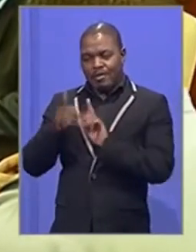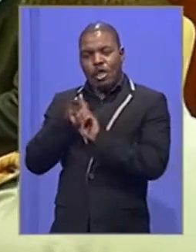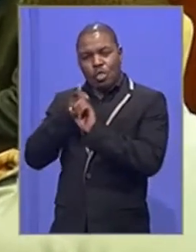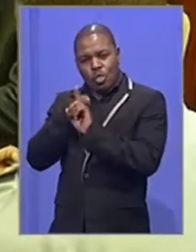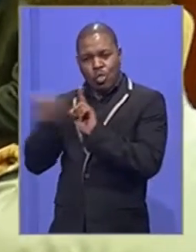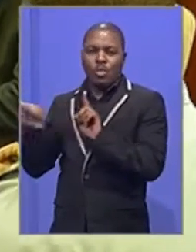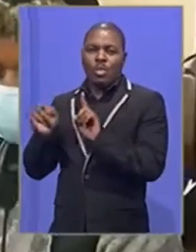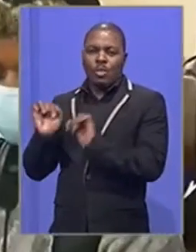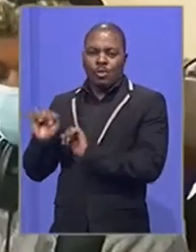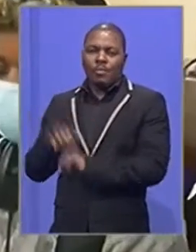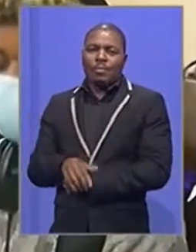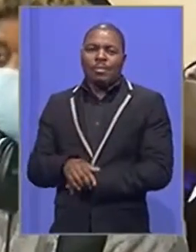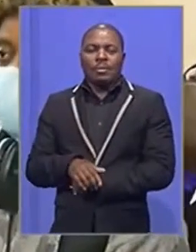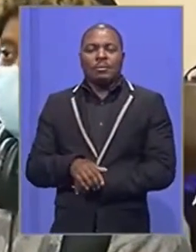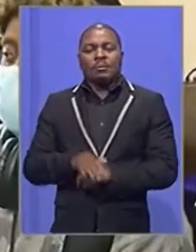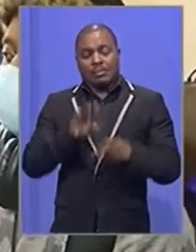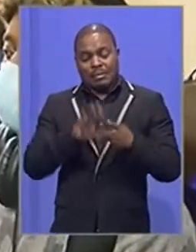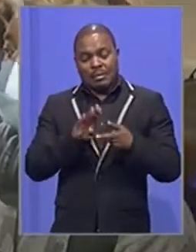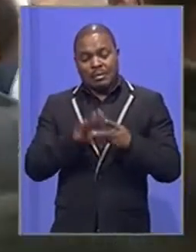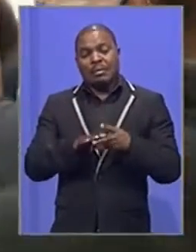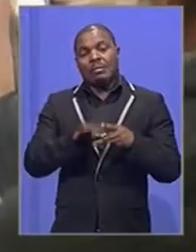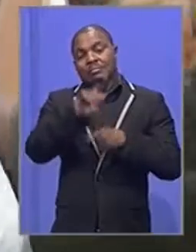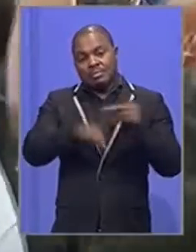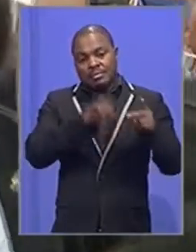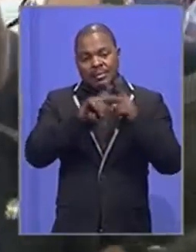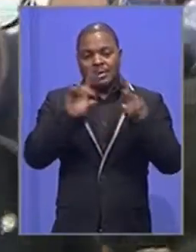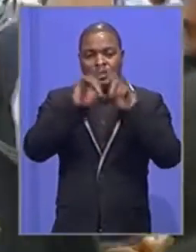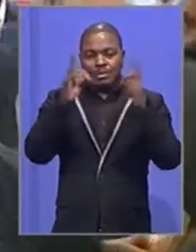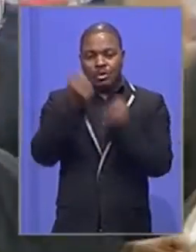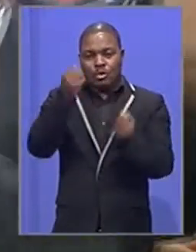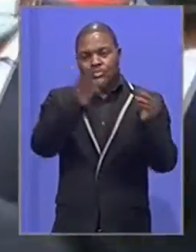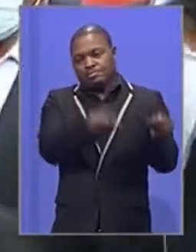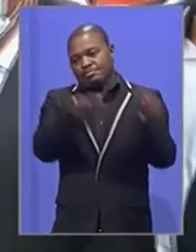la botjhutjhisi mme sena se fetiseditswe lefapheng la